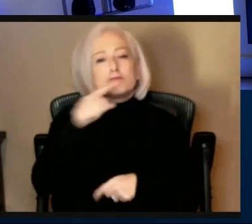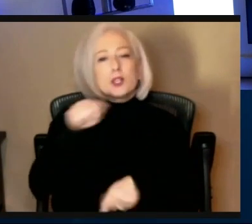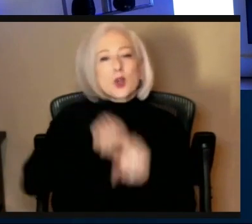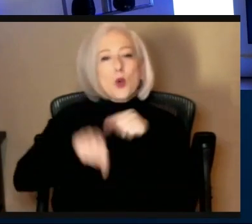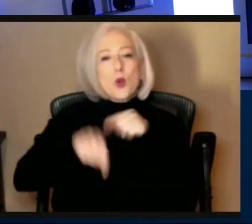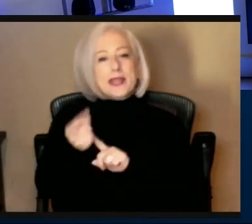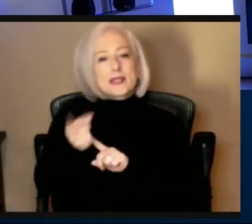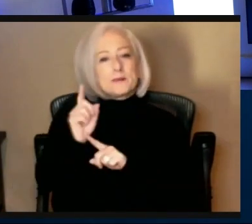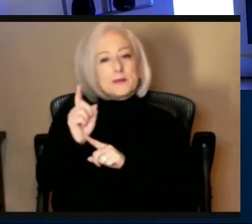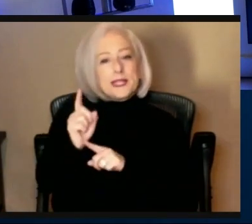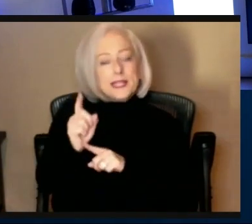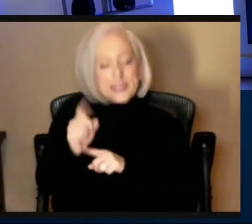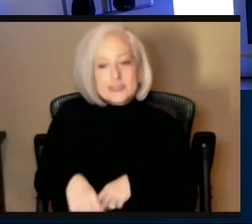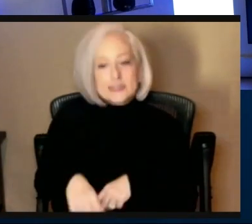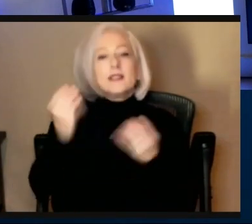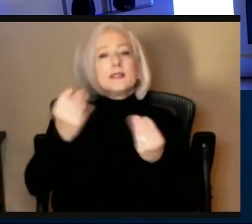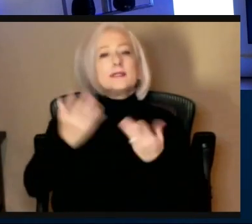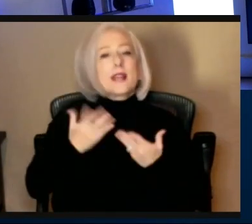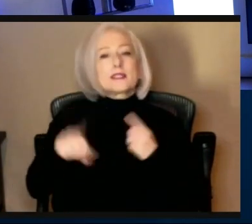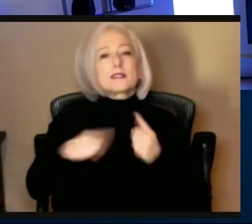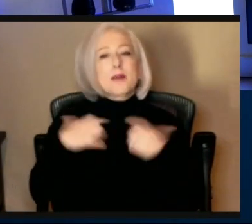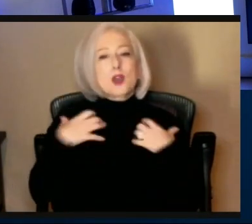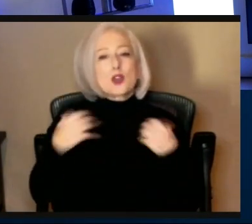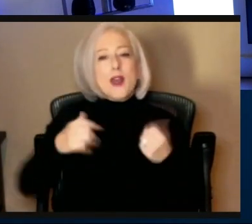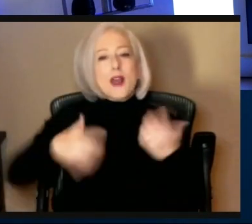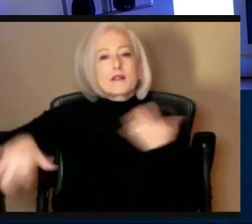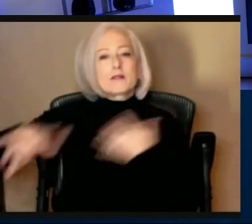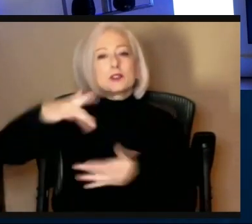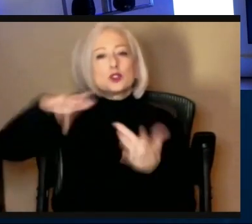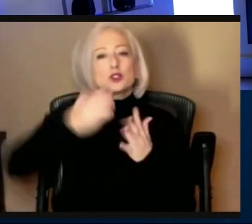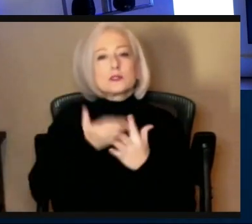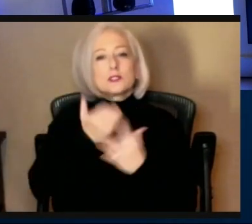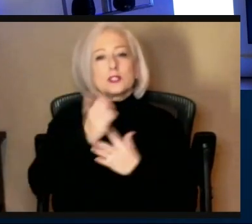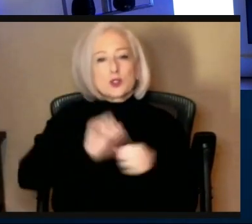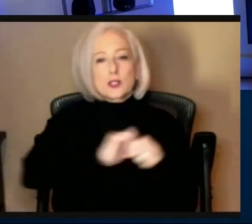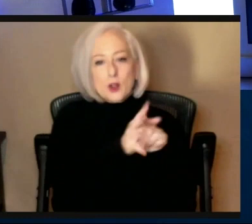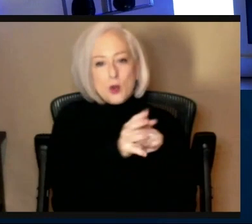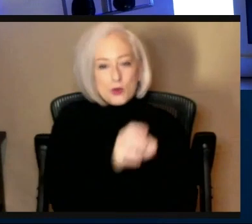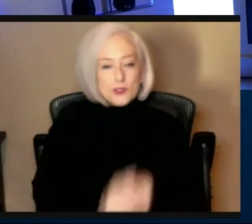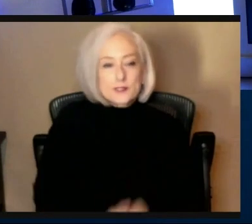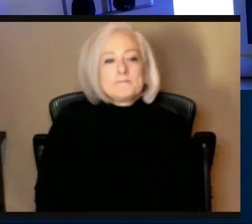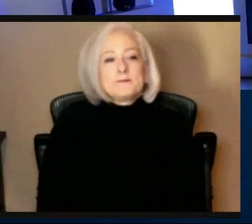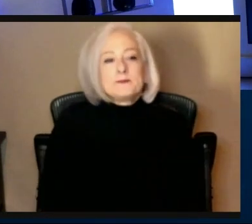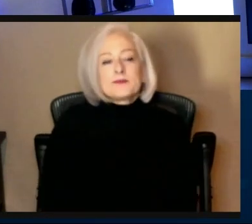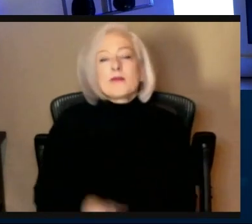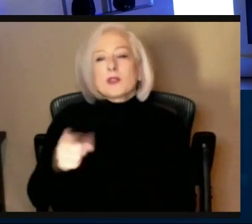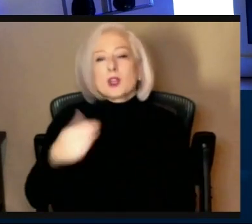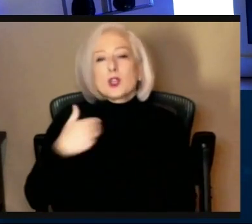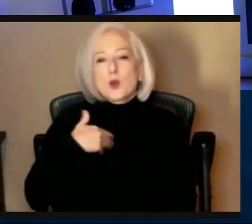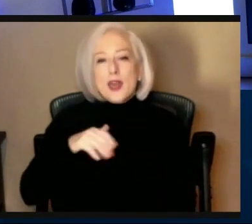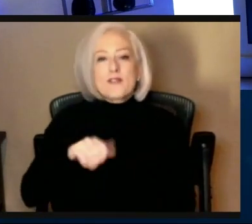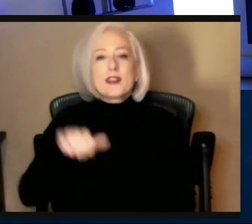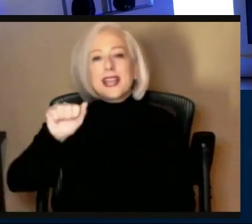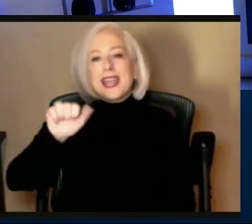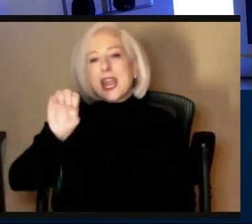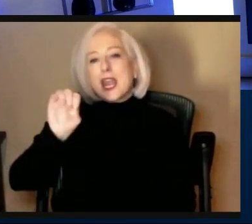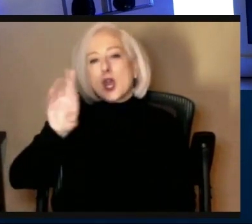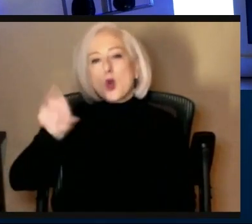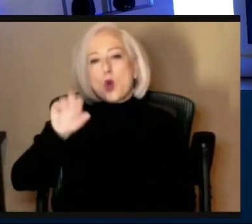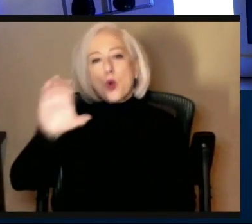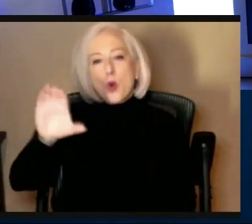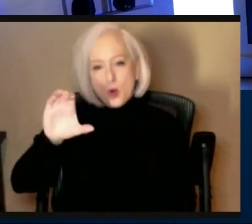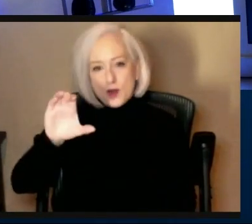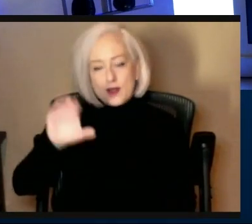through this recent health journey that you went through during COVID. So you had this, you had an aortic valve replacement, the TAVR